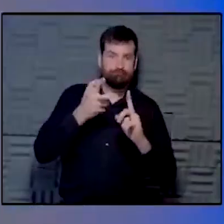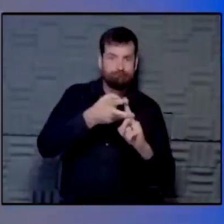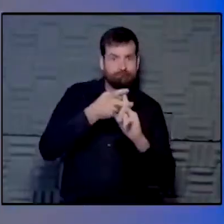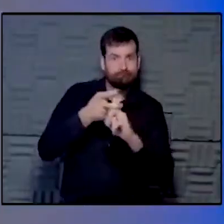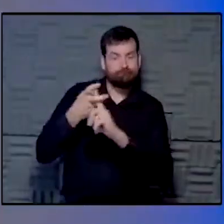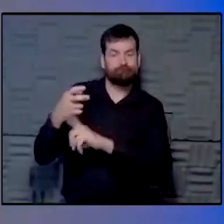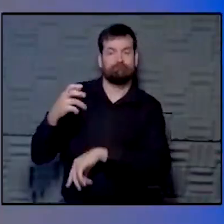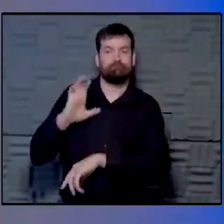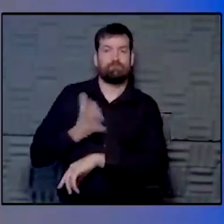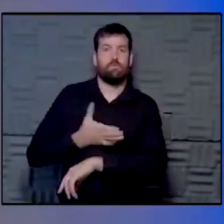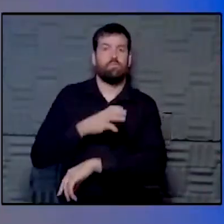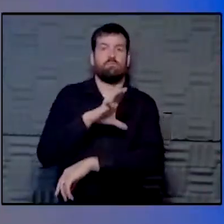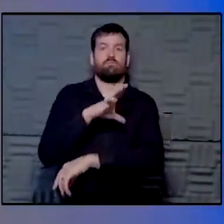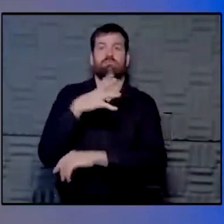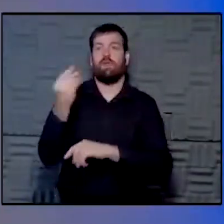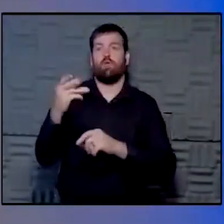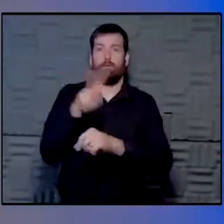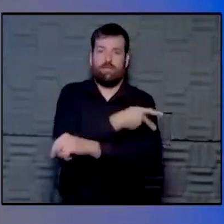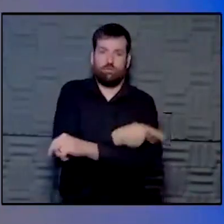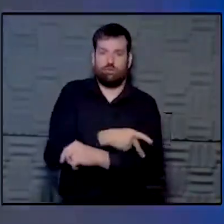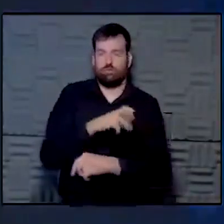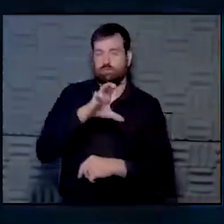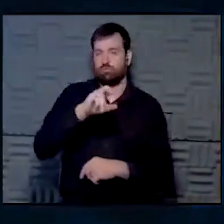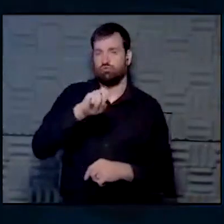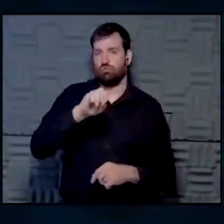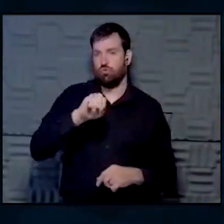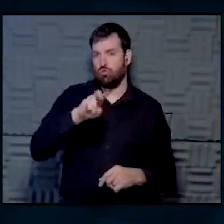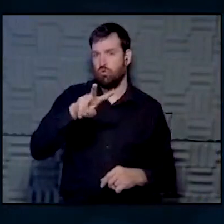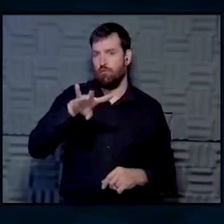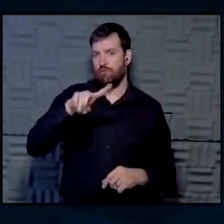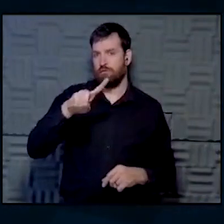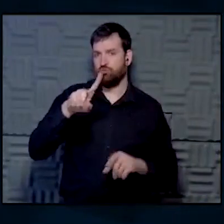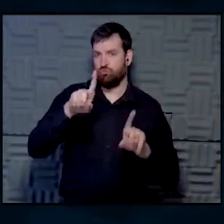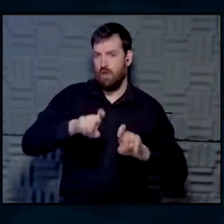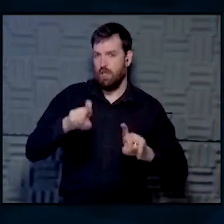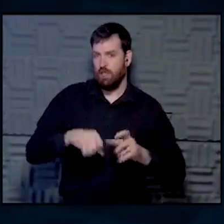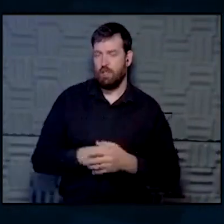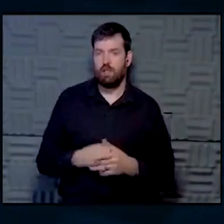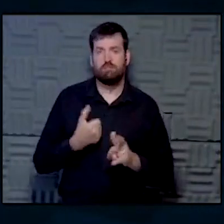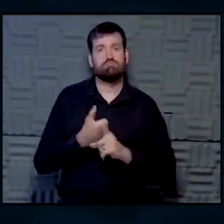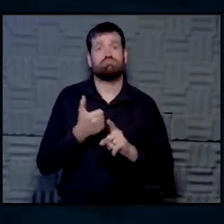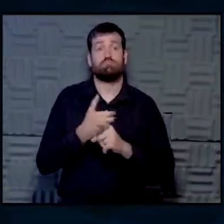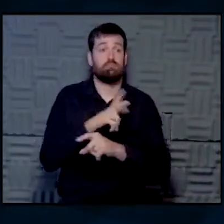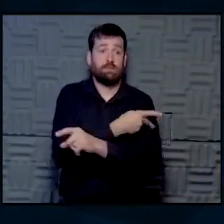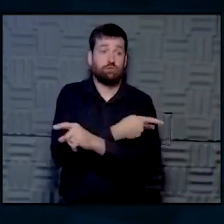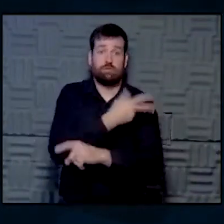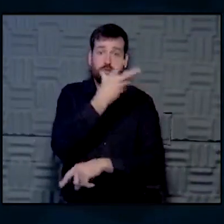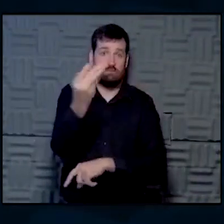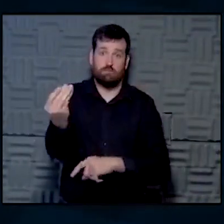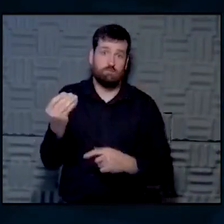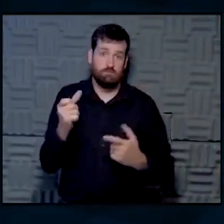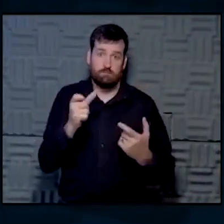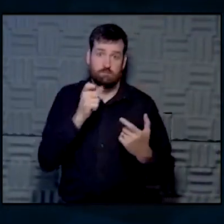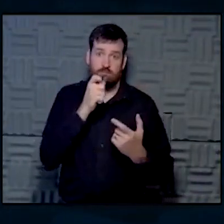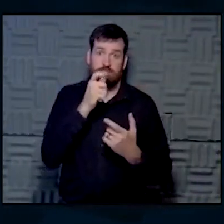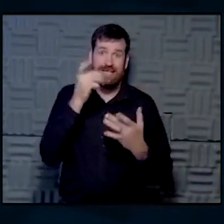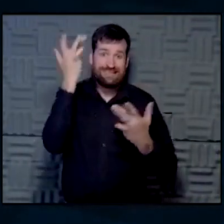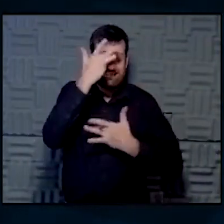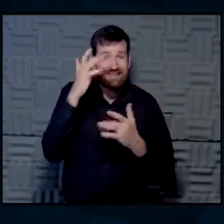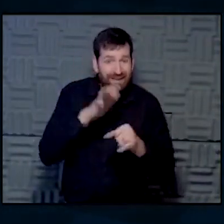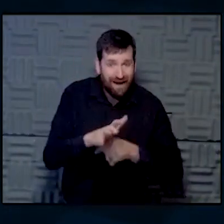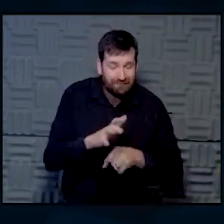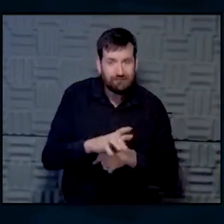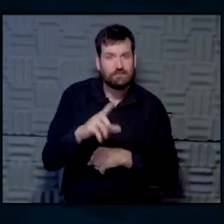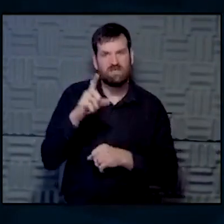our outpatient COVID treatment trials. So these are patients that are out there in the community, not sick enough to end up in